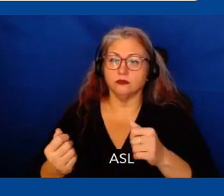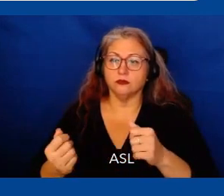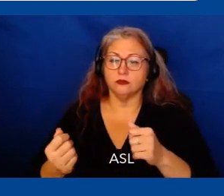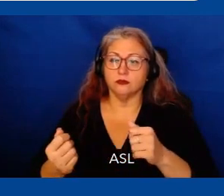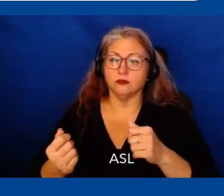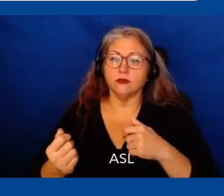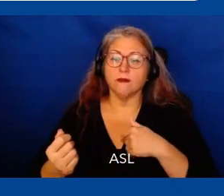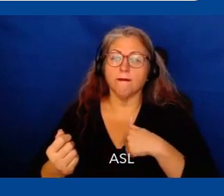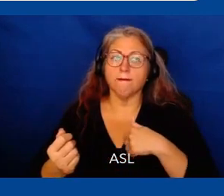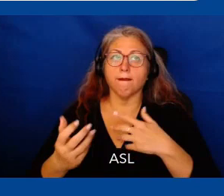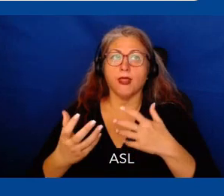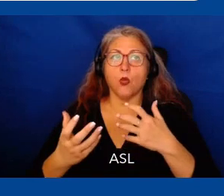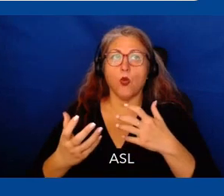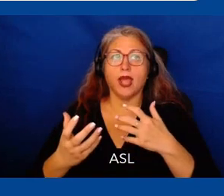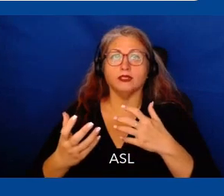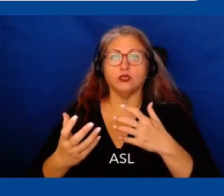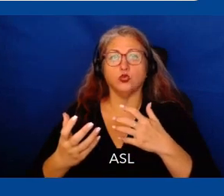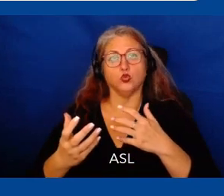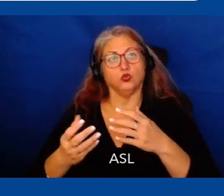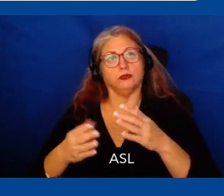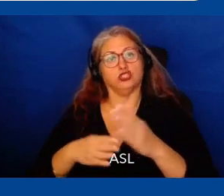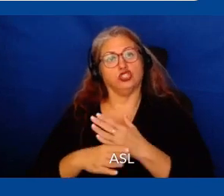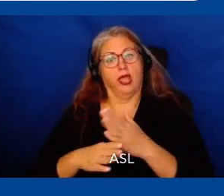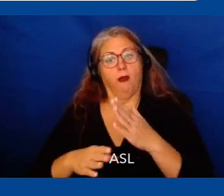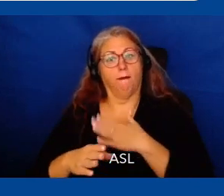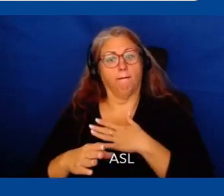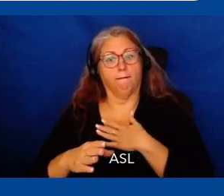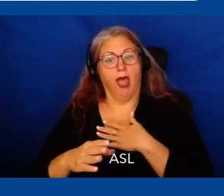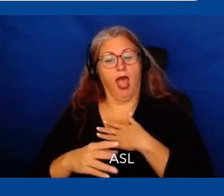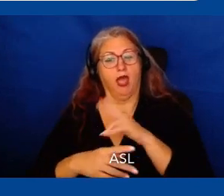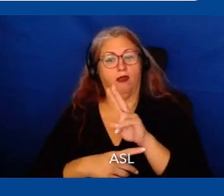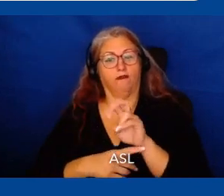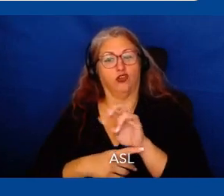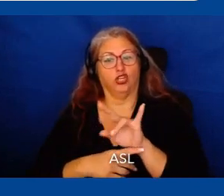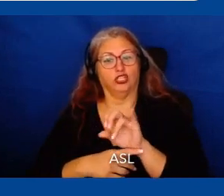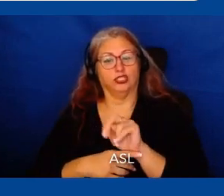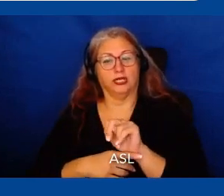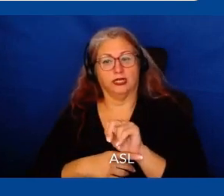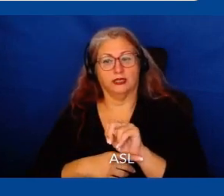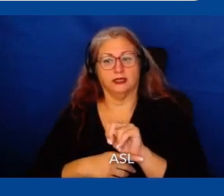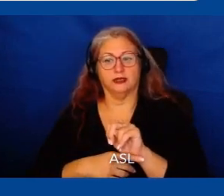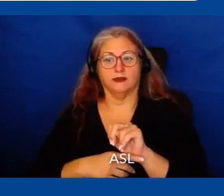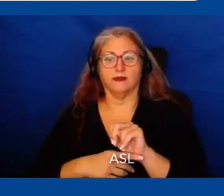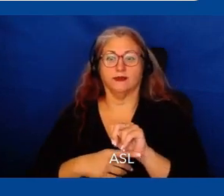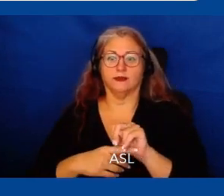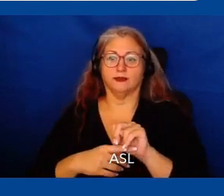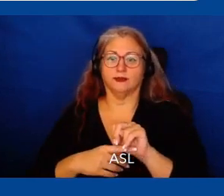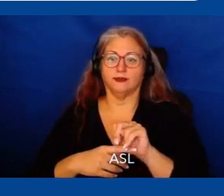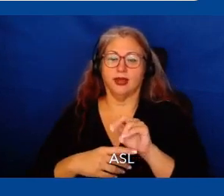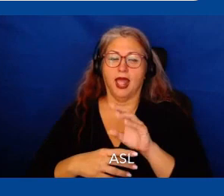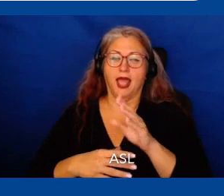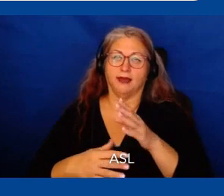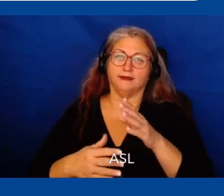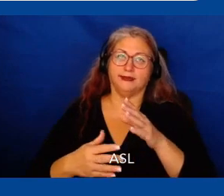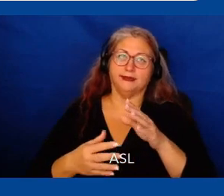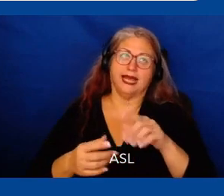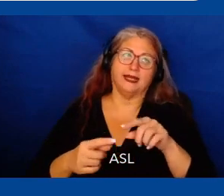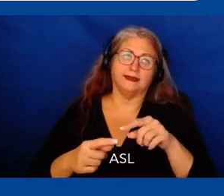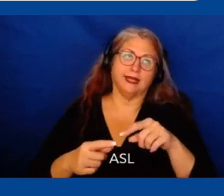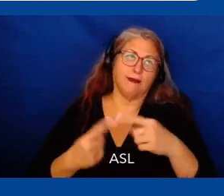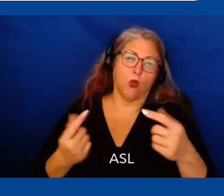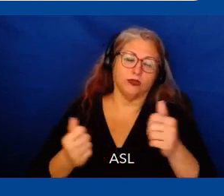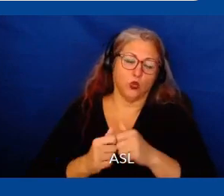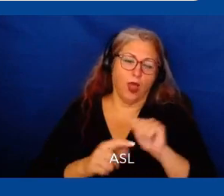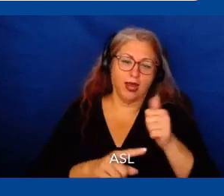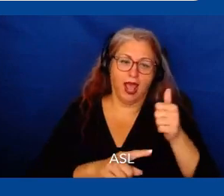I wanted to speak my version, um, like against this other version, not against,